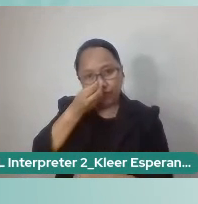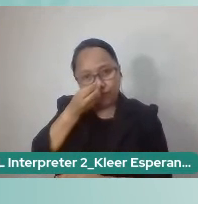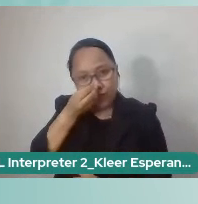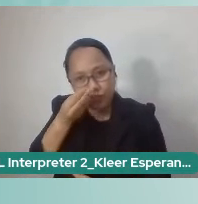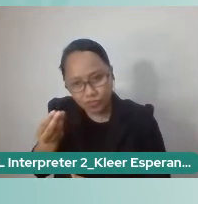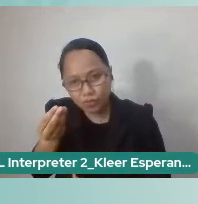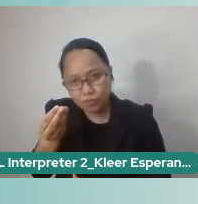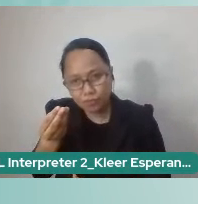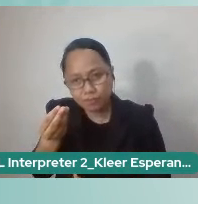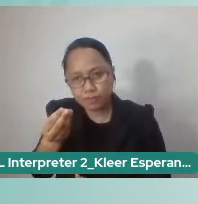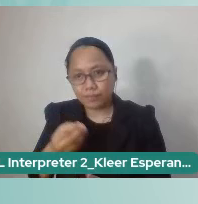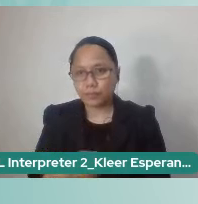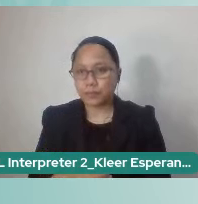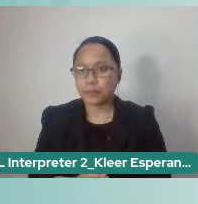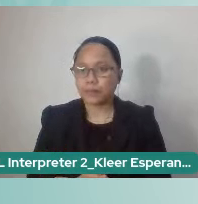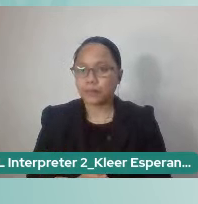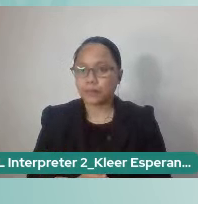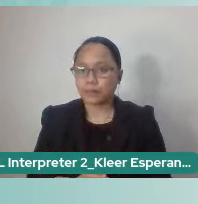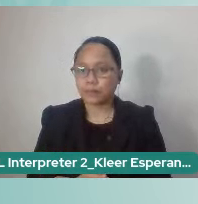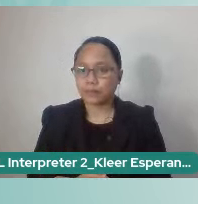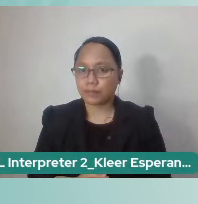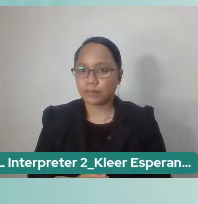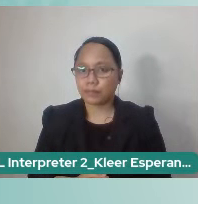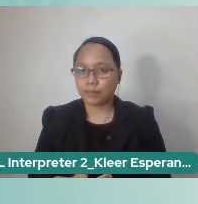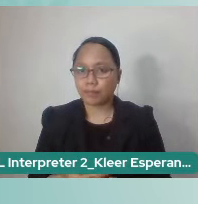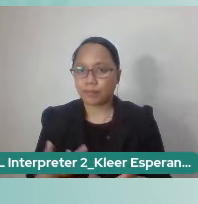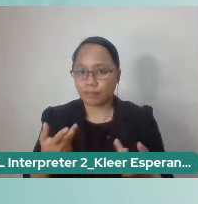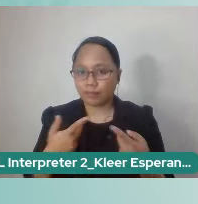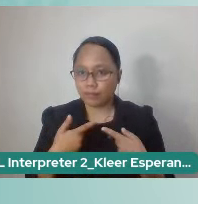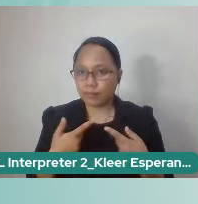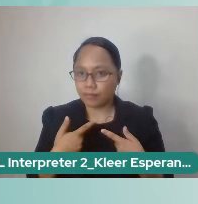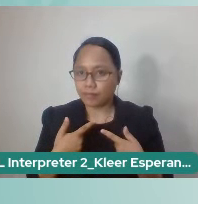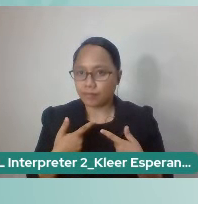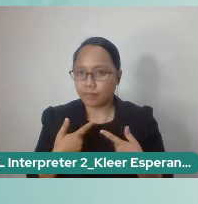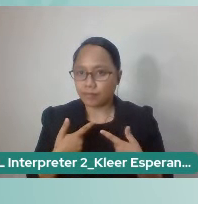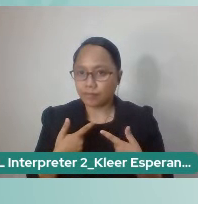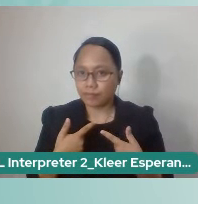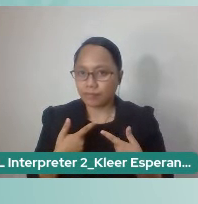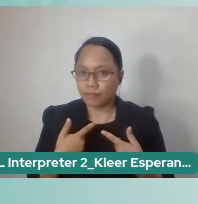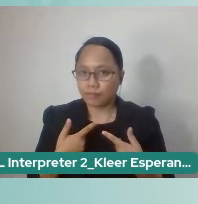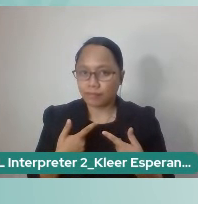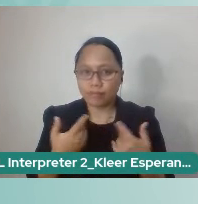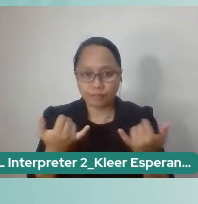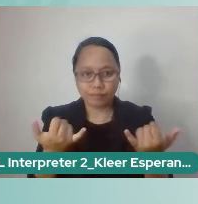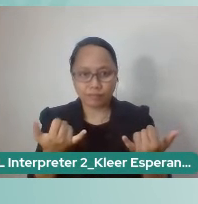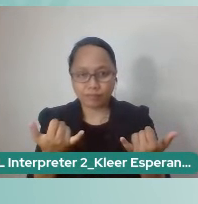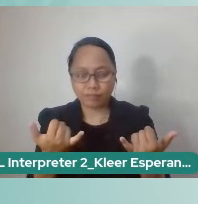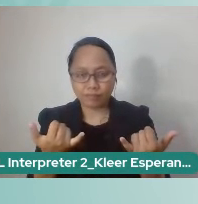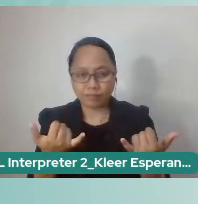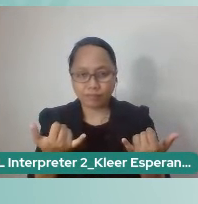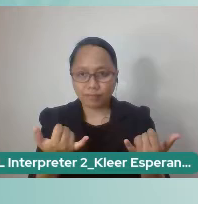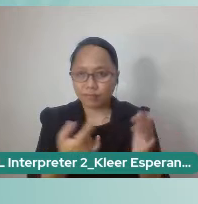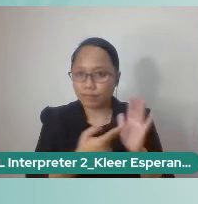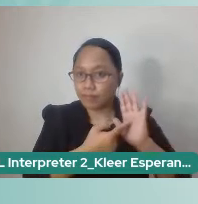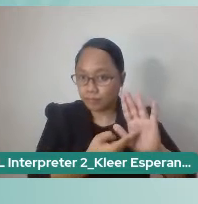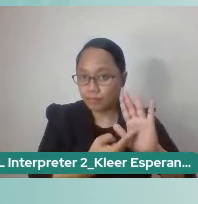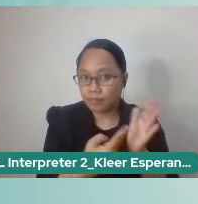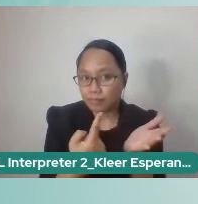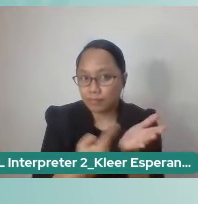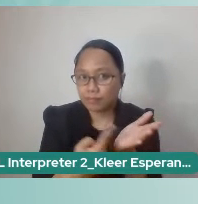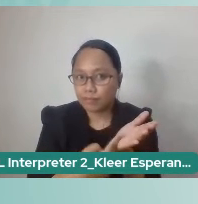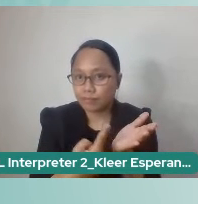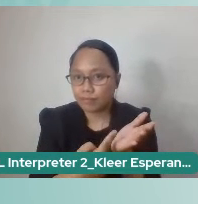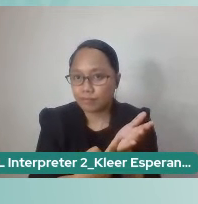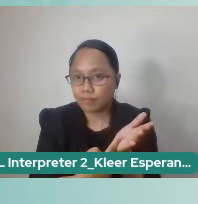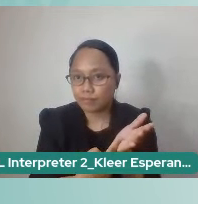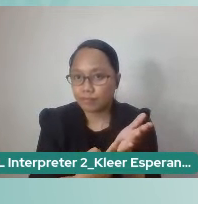workers, poor work condition, weak perceived education, dysfunctional management system. And the cervical cancer, there